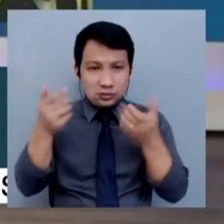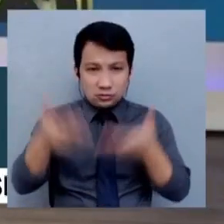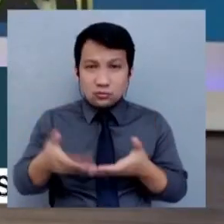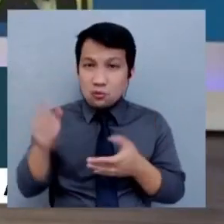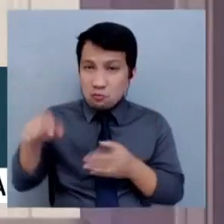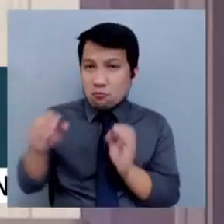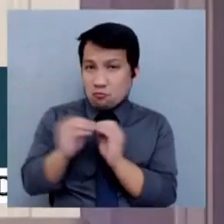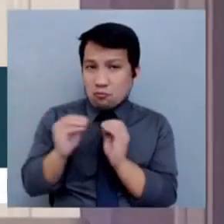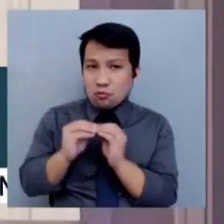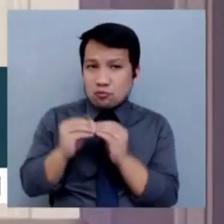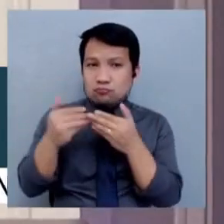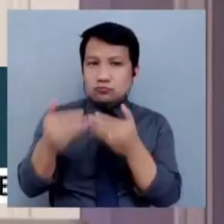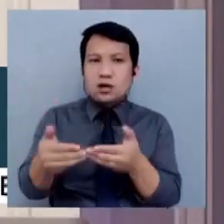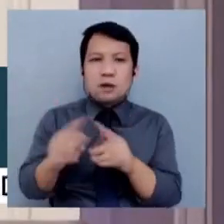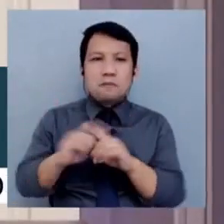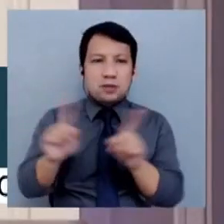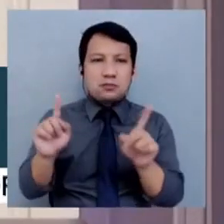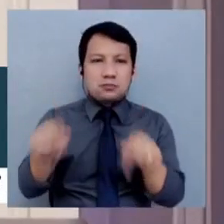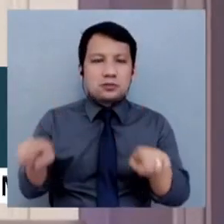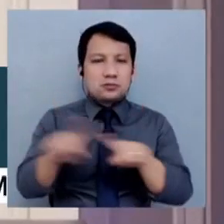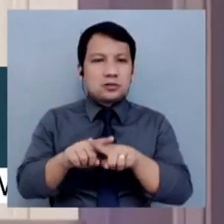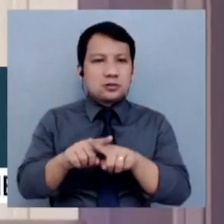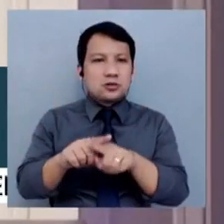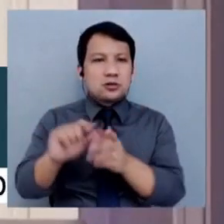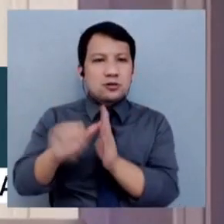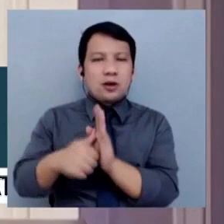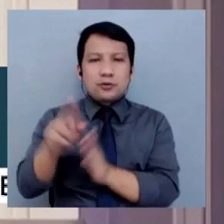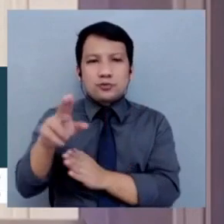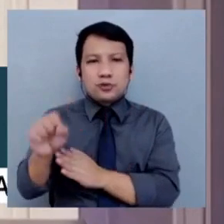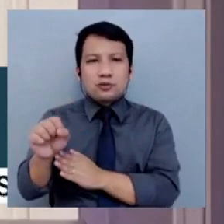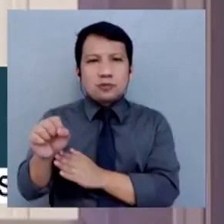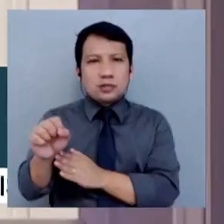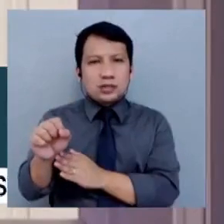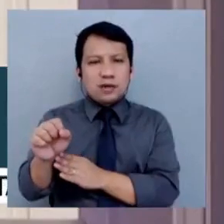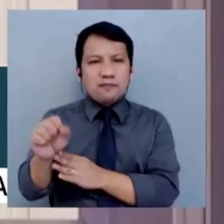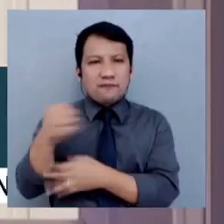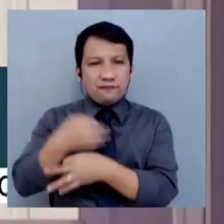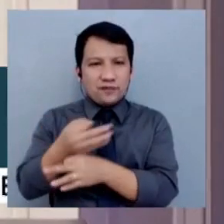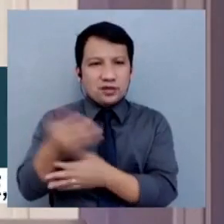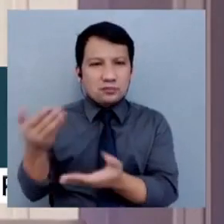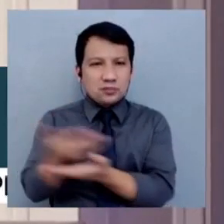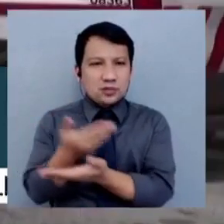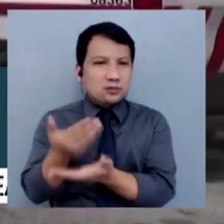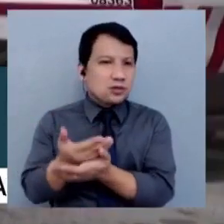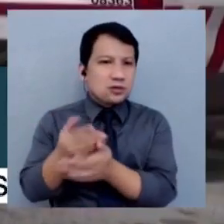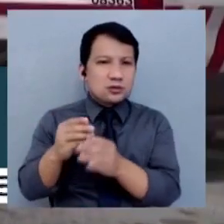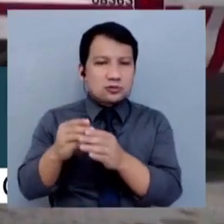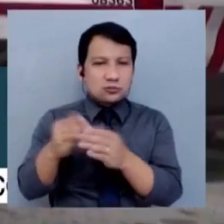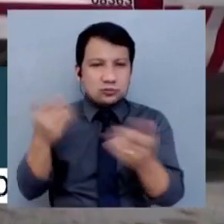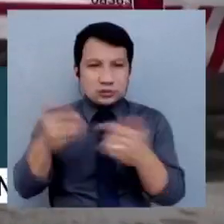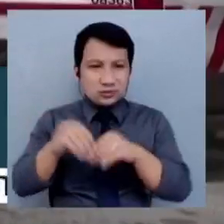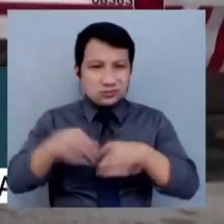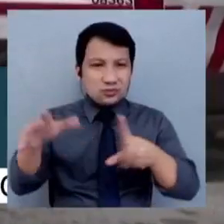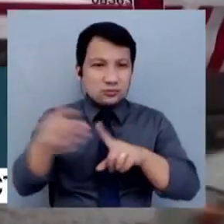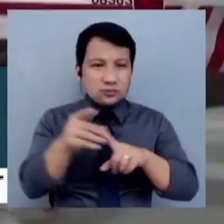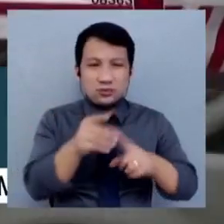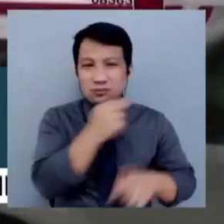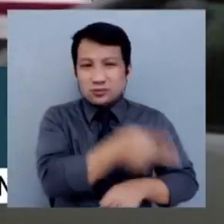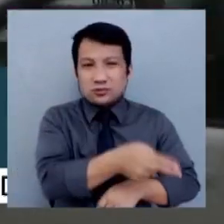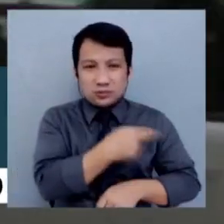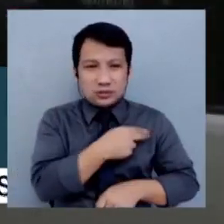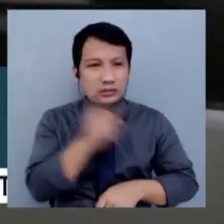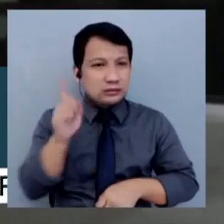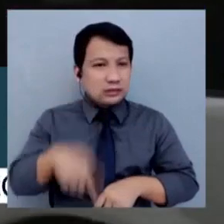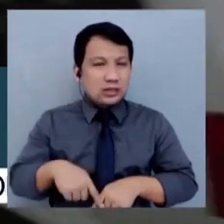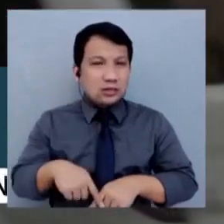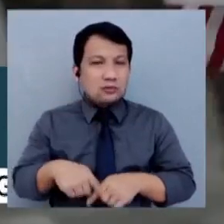do more, but he insists the U.S. is equipped to meet the latest surge in infections, even if some hospitals could be